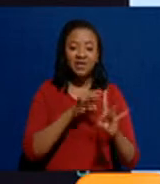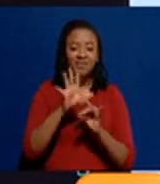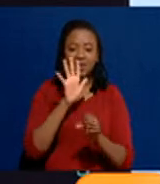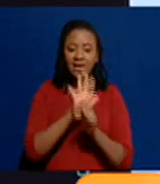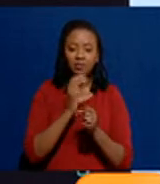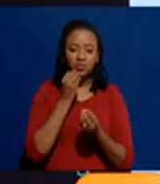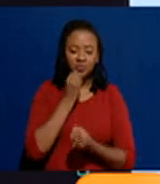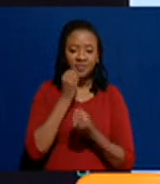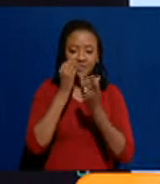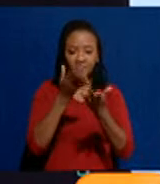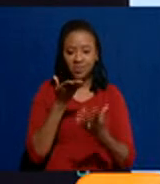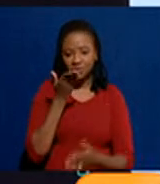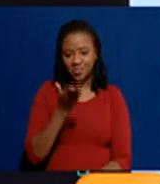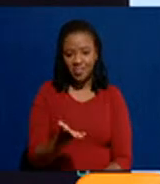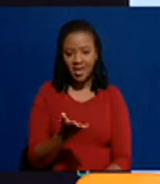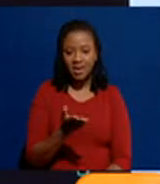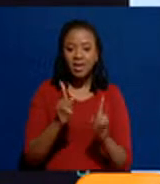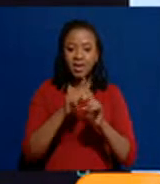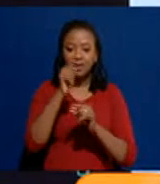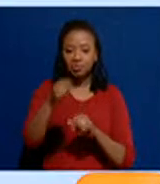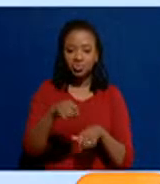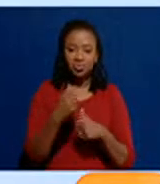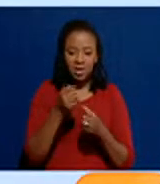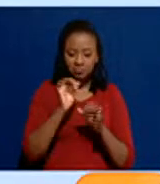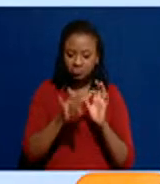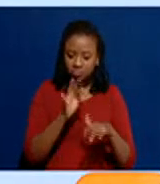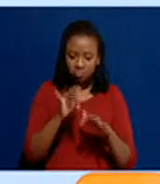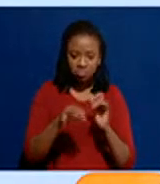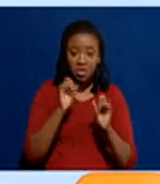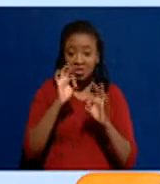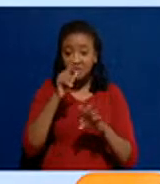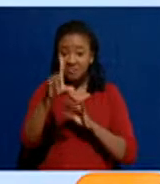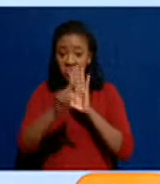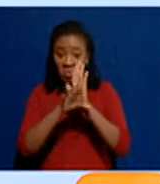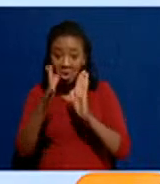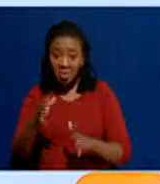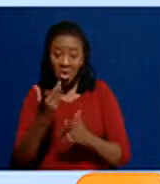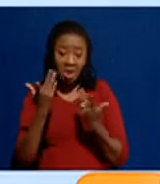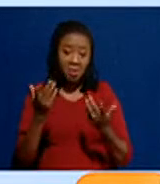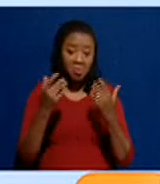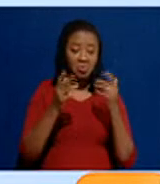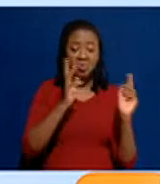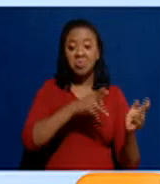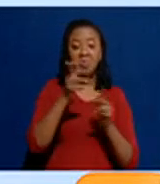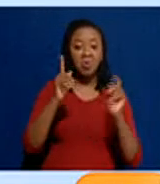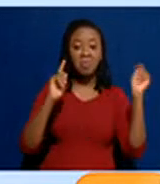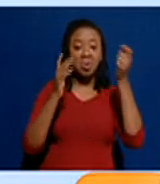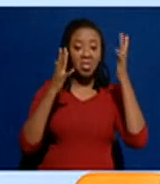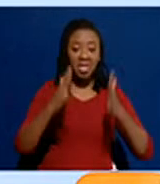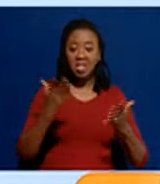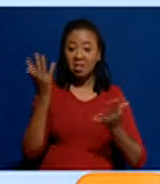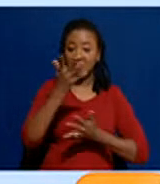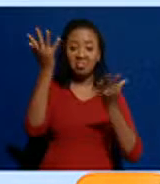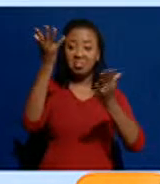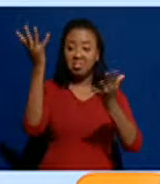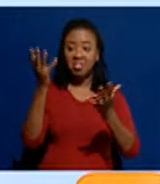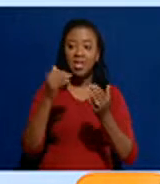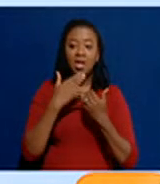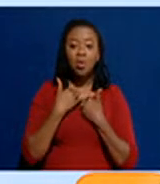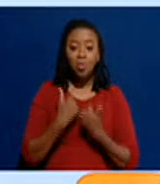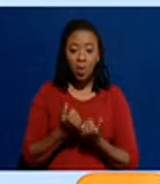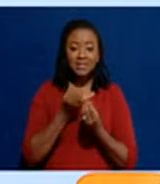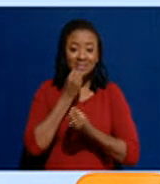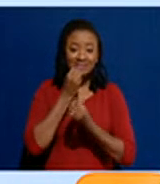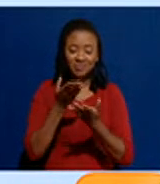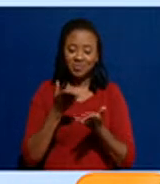information and be able to interact with it. Whether you're a lawyer, you're a layman, or any other person who wants information